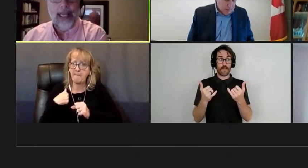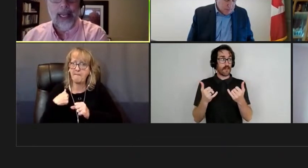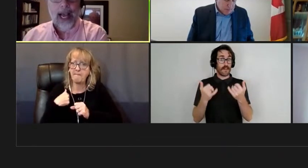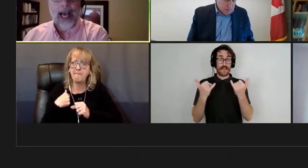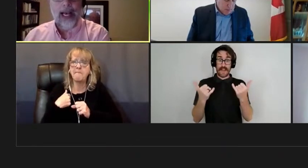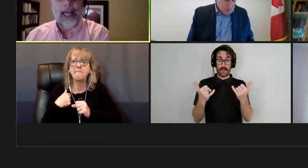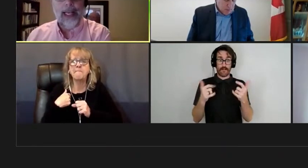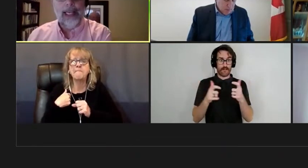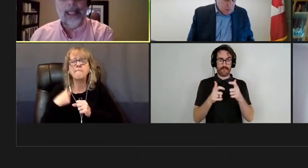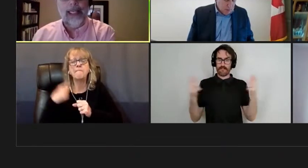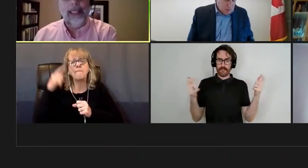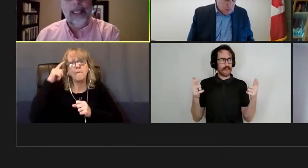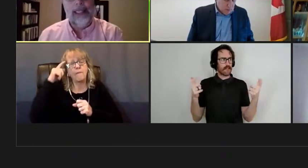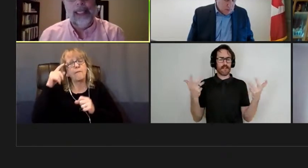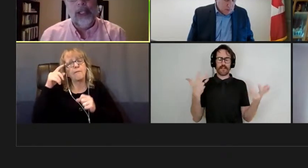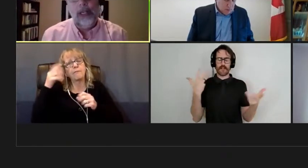campaign